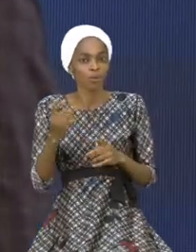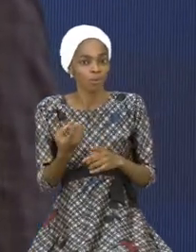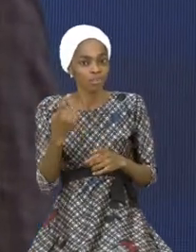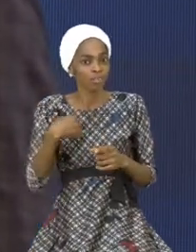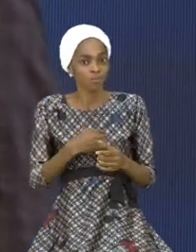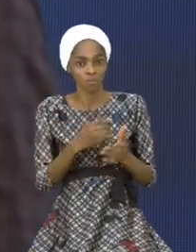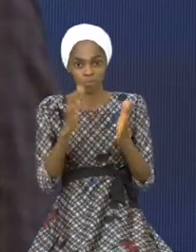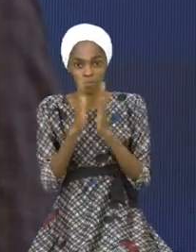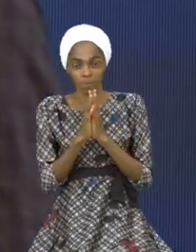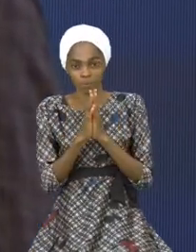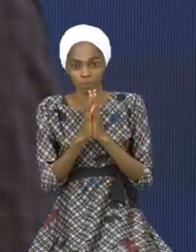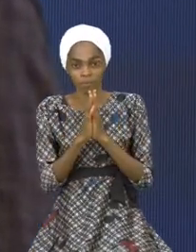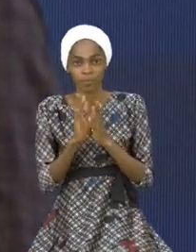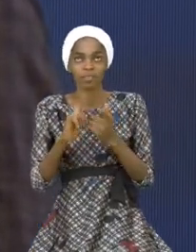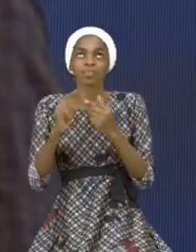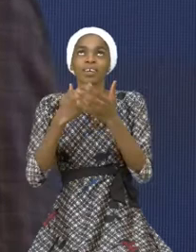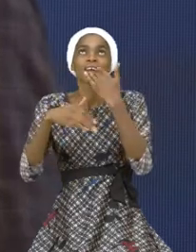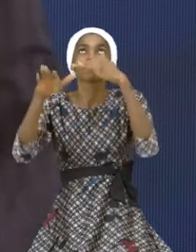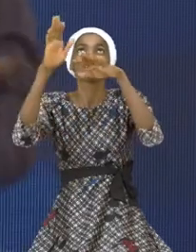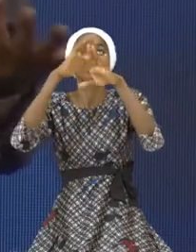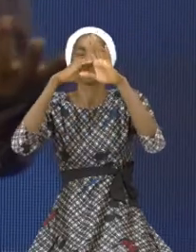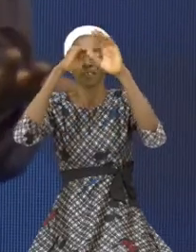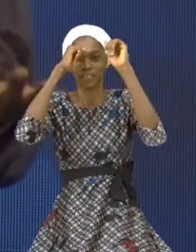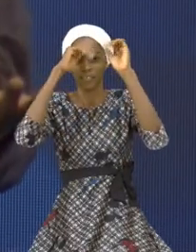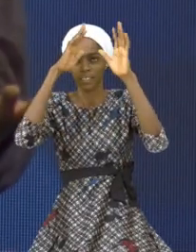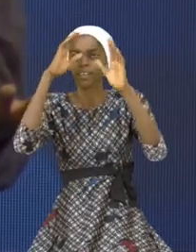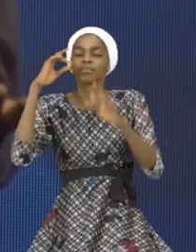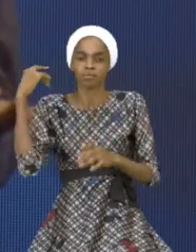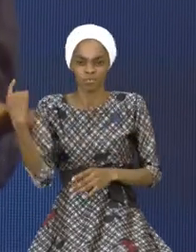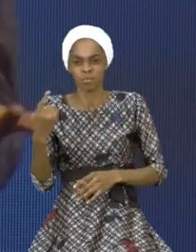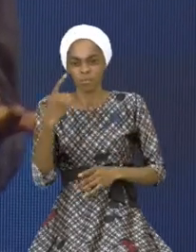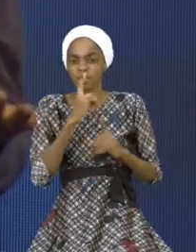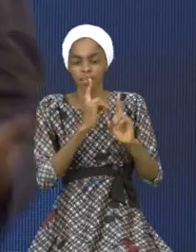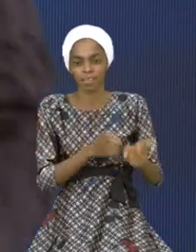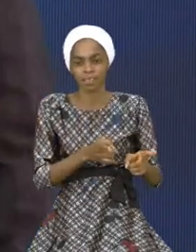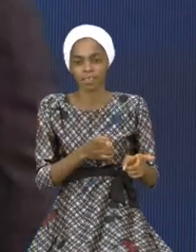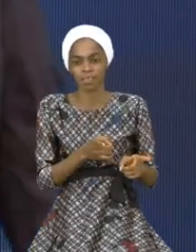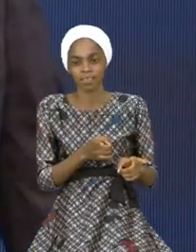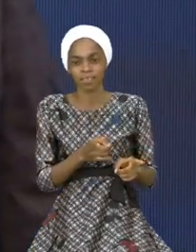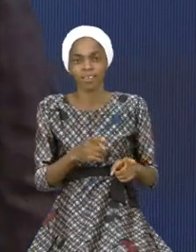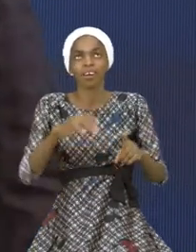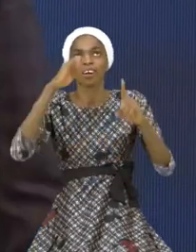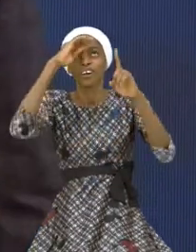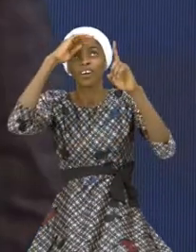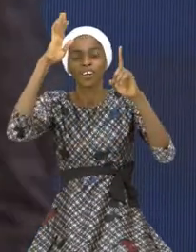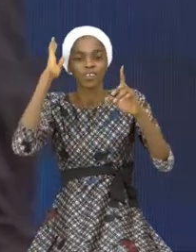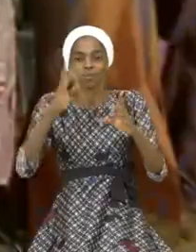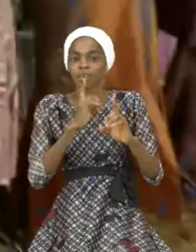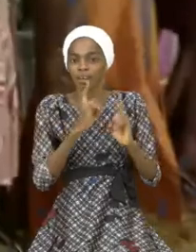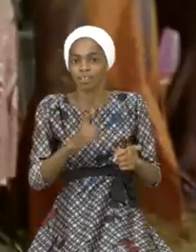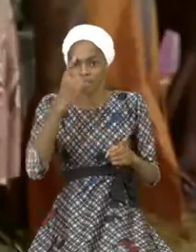pray to the Heavenly Father, He always answers. He will answer for you